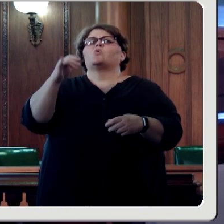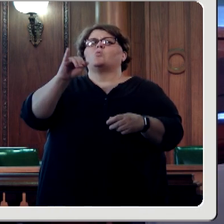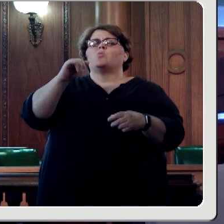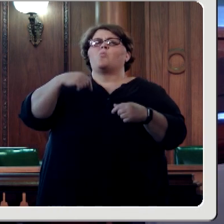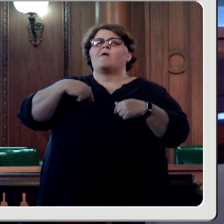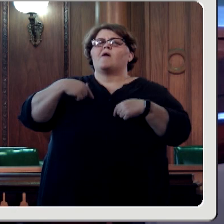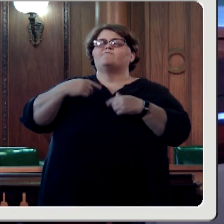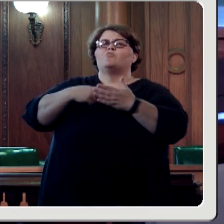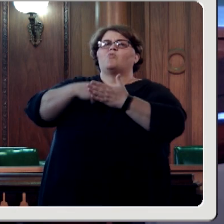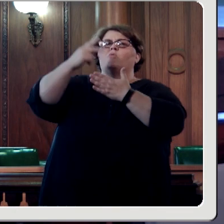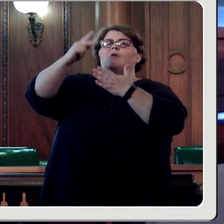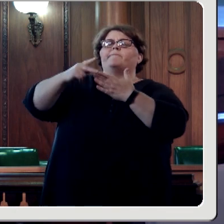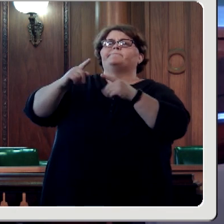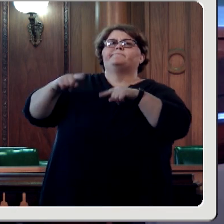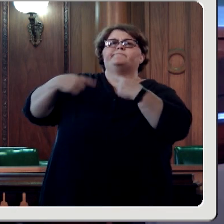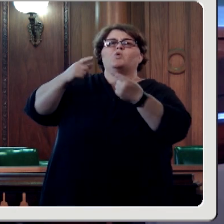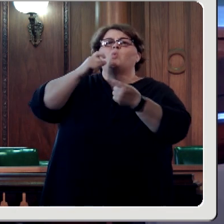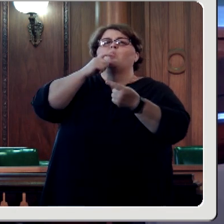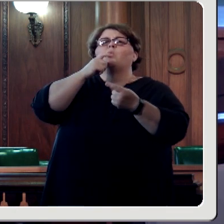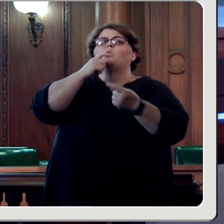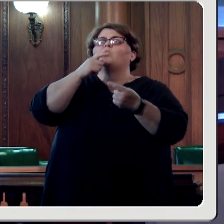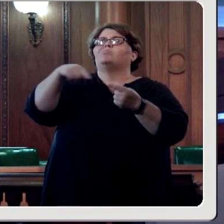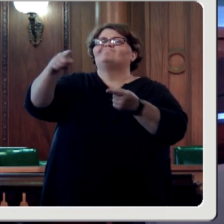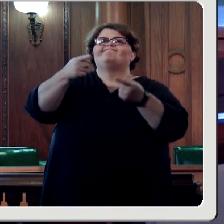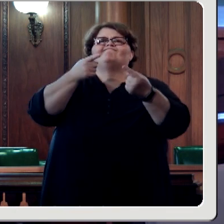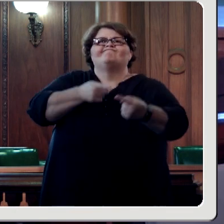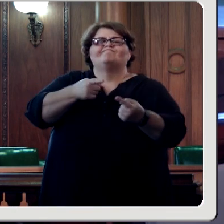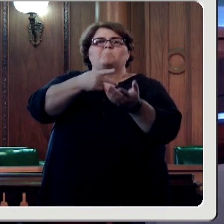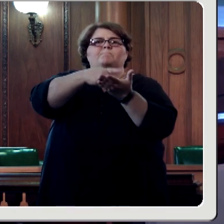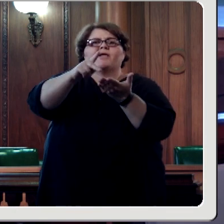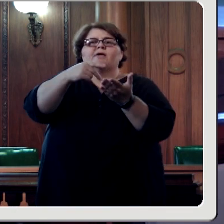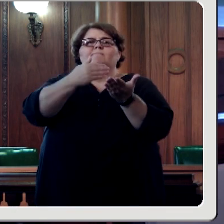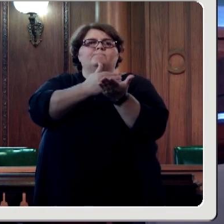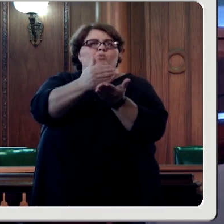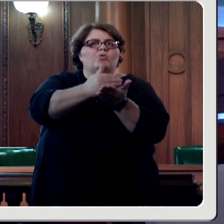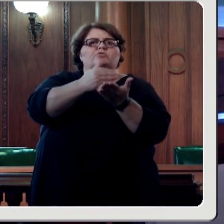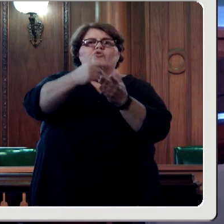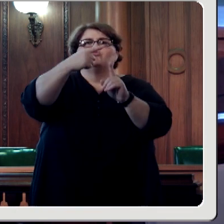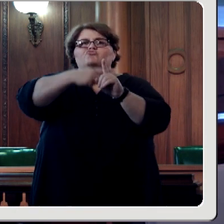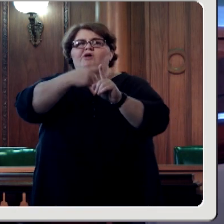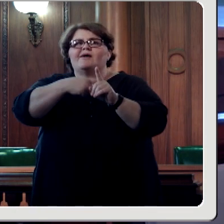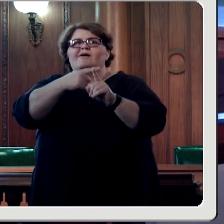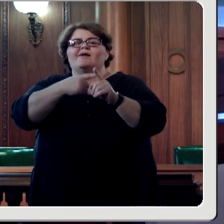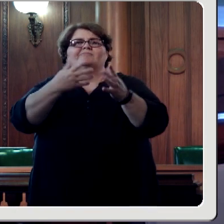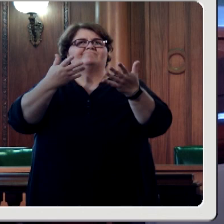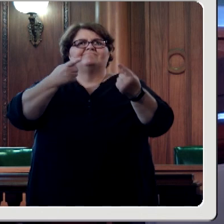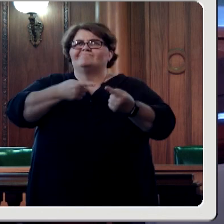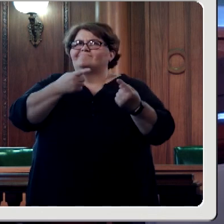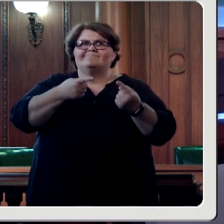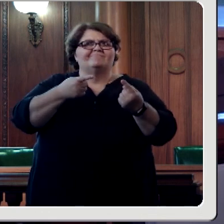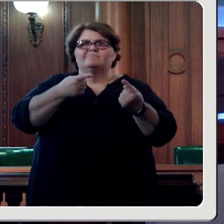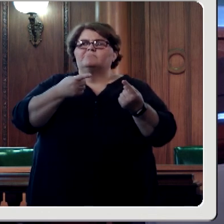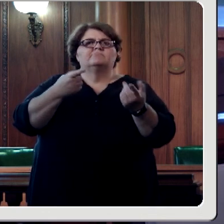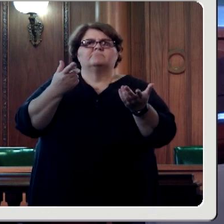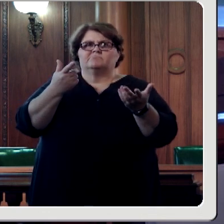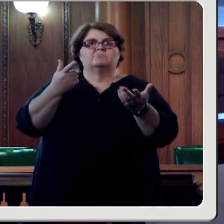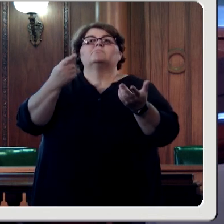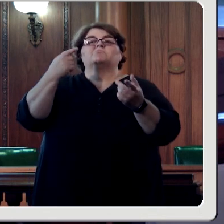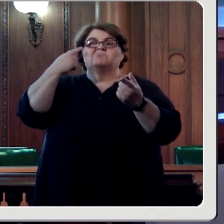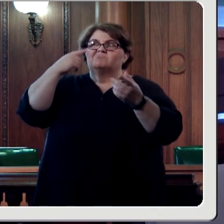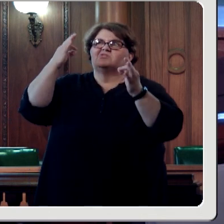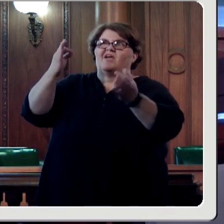are in need, and landlords, especially small landlords, who are trying to make ends meet there, and of course that goes to tax